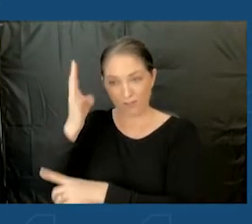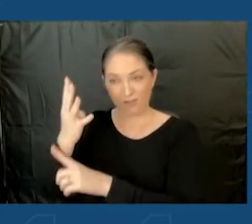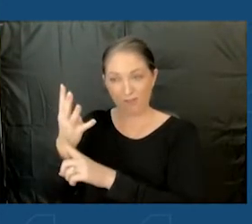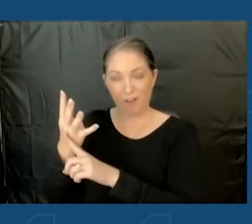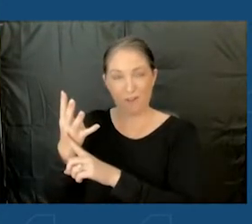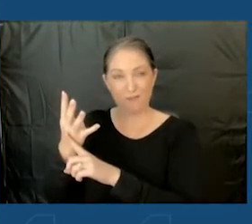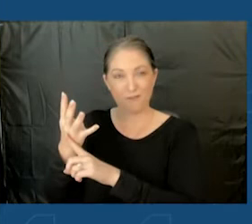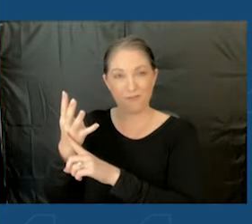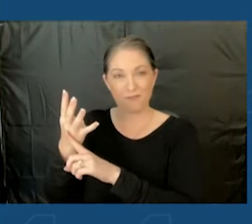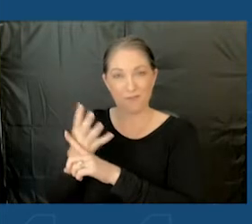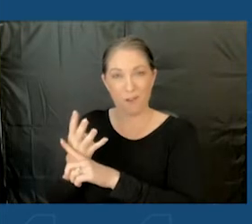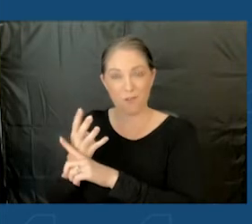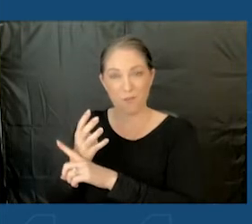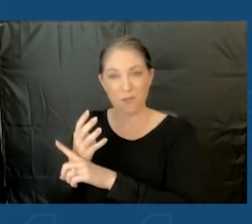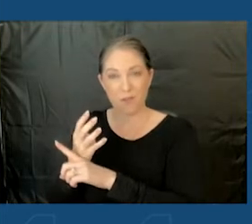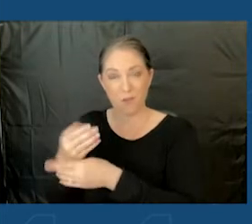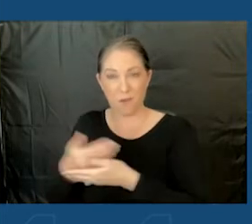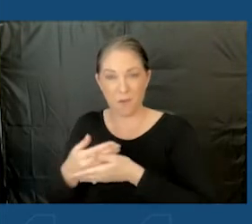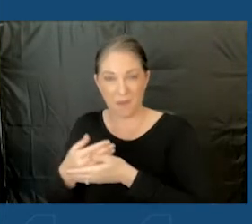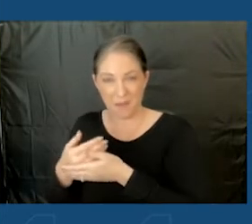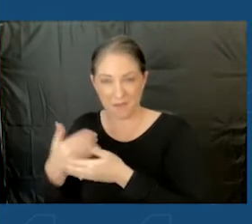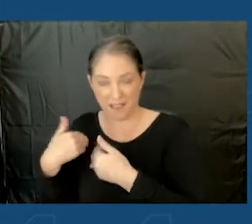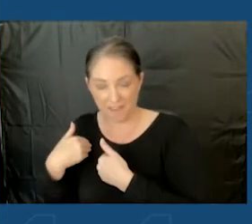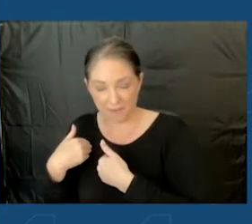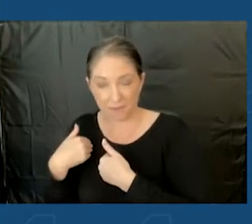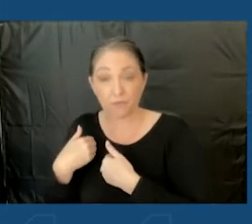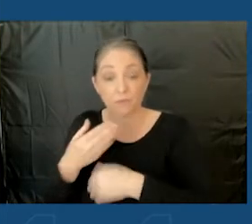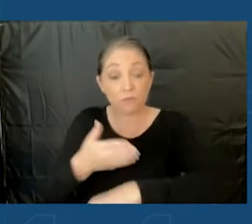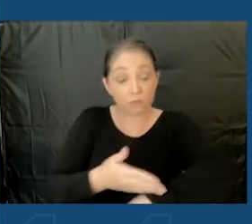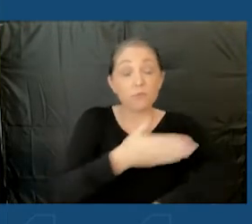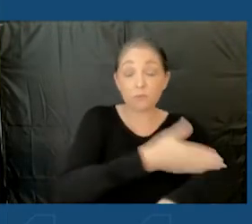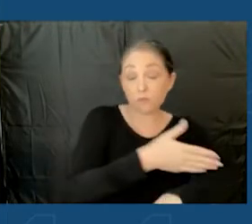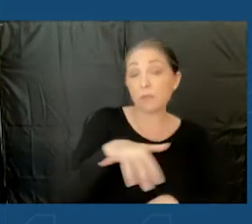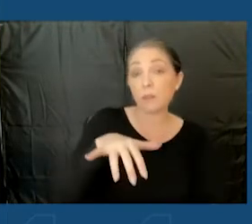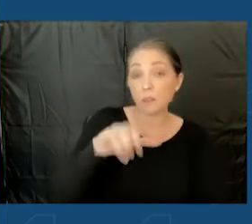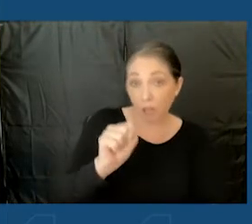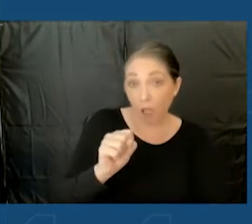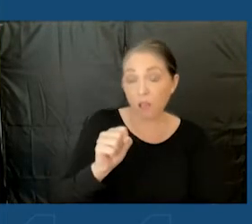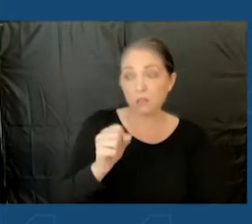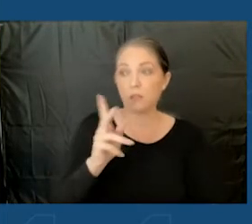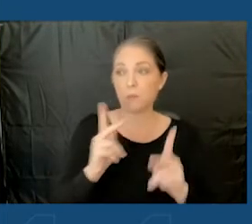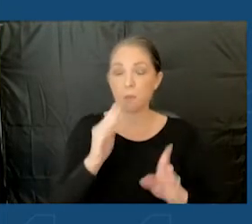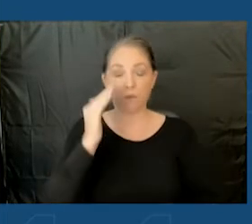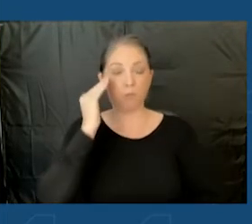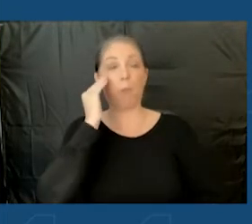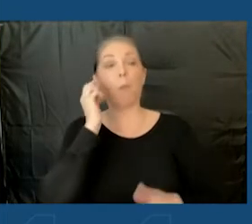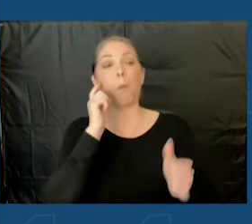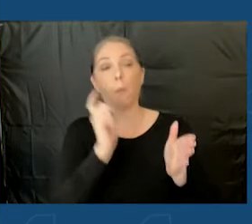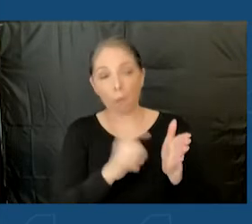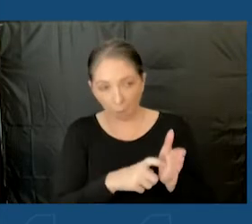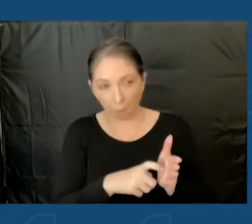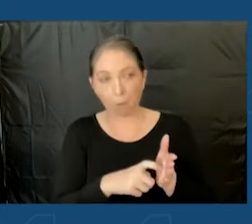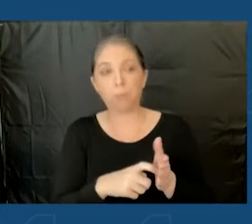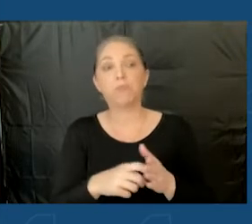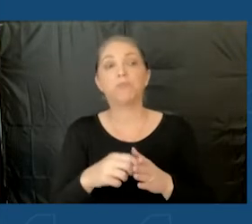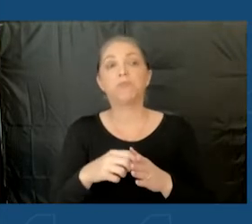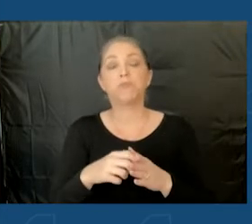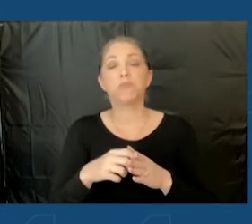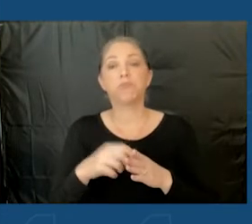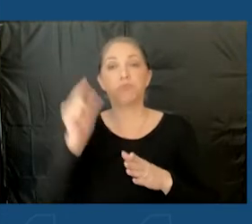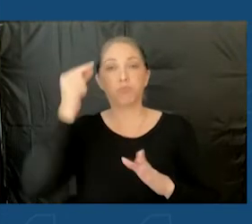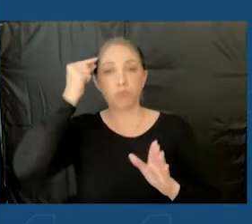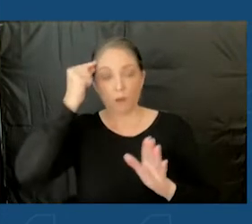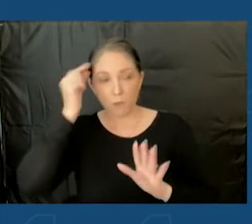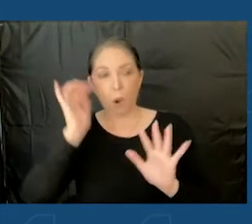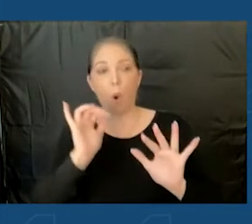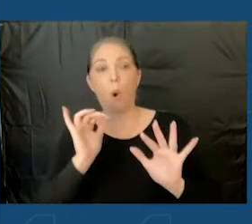get better. And they are getting better. At least there's an acknowledgement. There's a sense of responsibility from government to help lift the